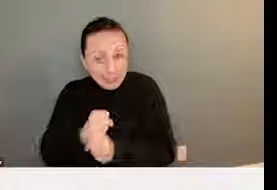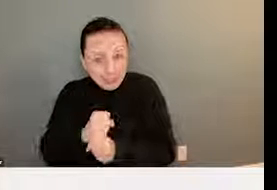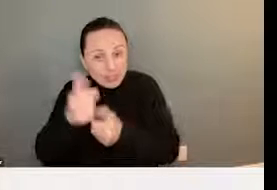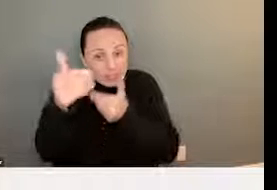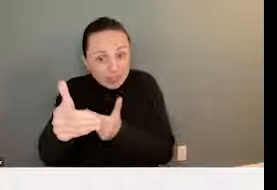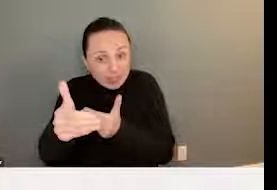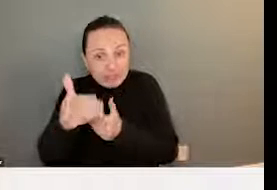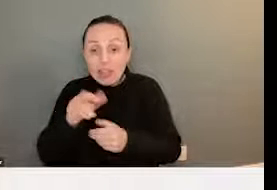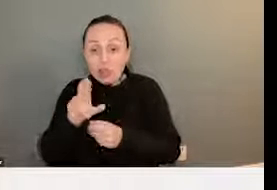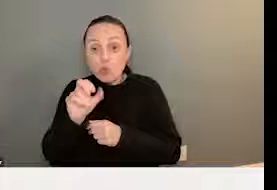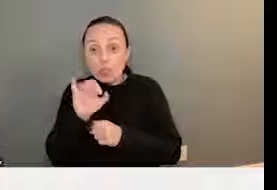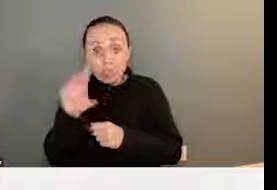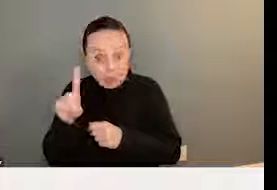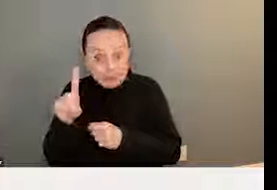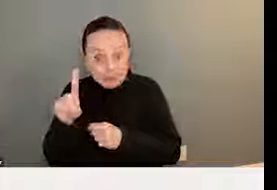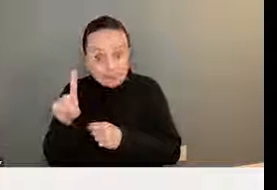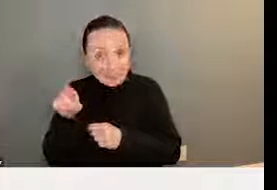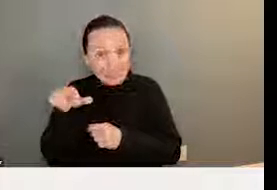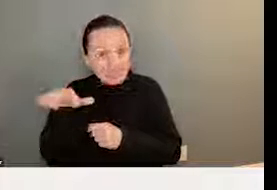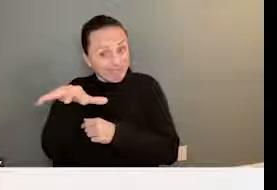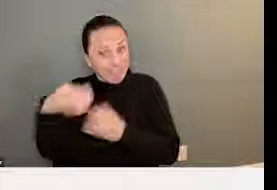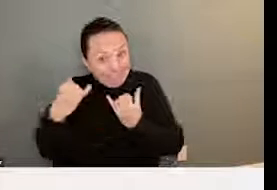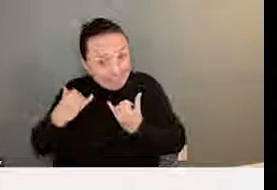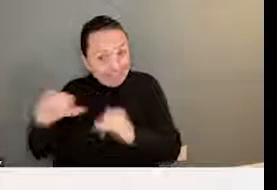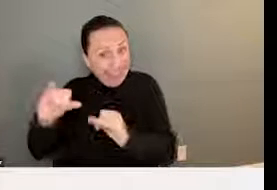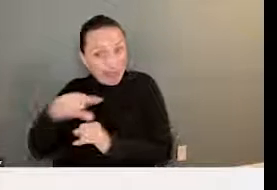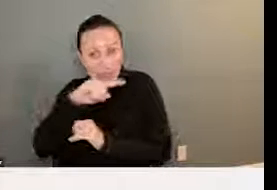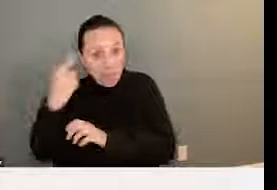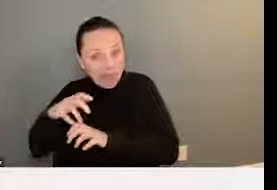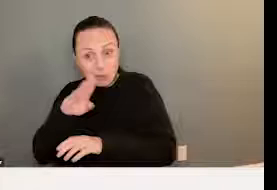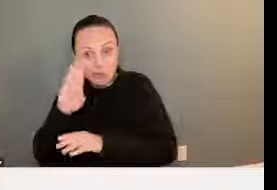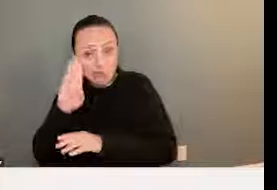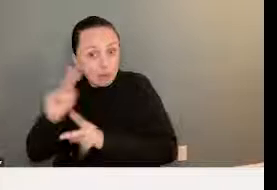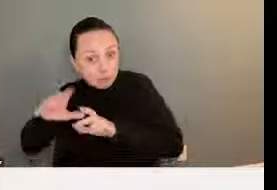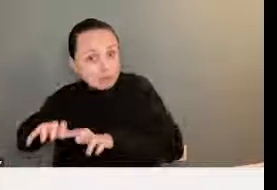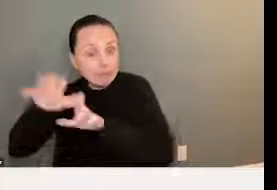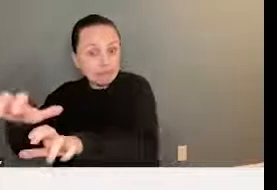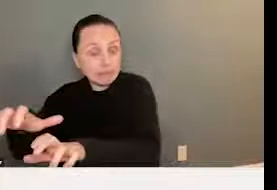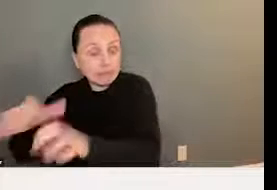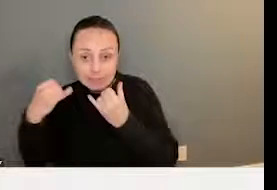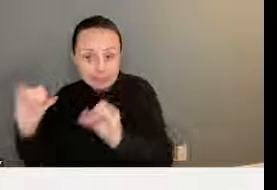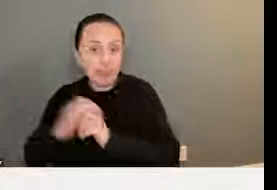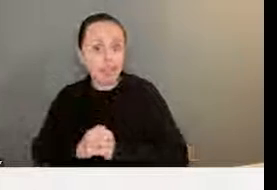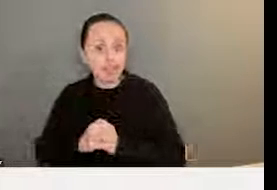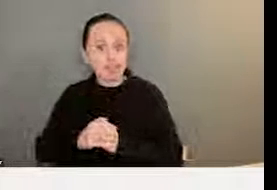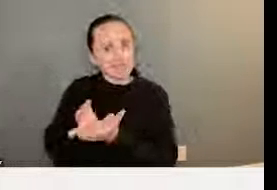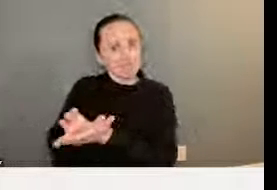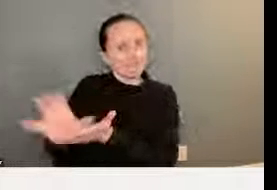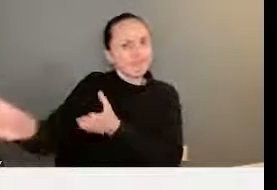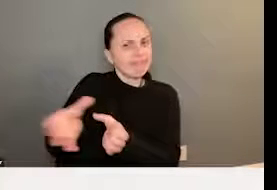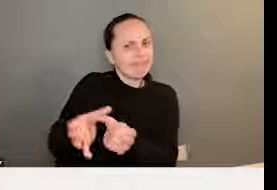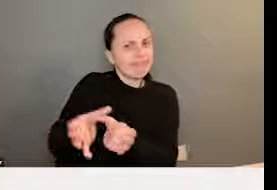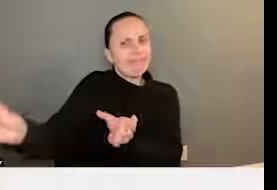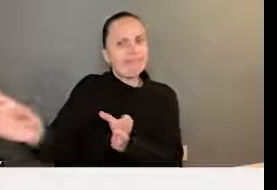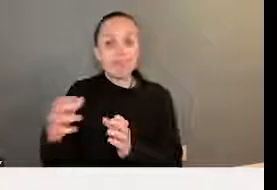certain parts of Richmond that to this day still are predominantly Black and brown sanctioned them away from many of the